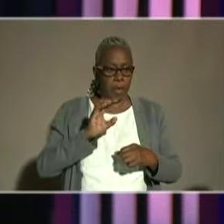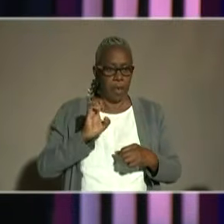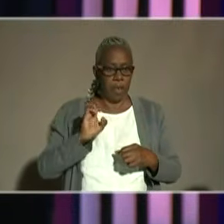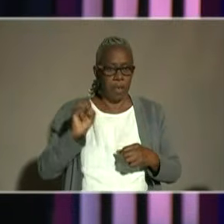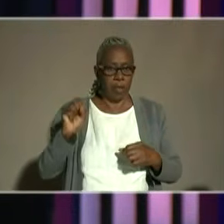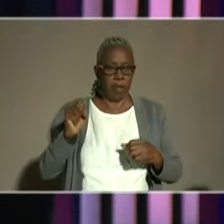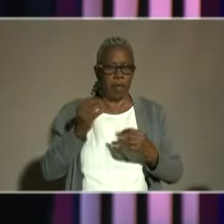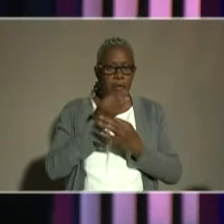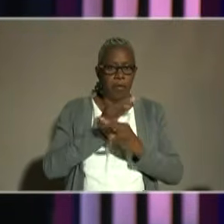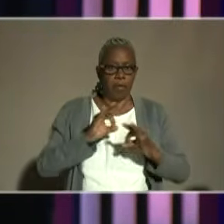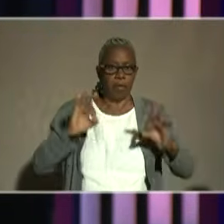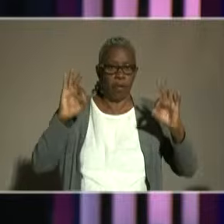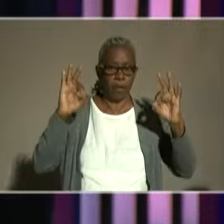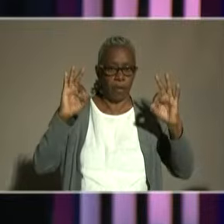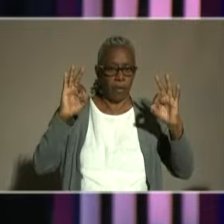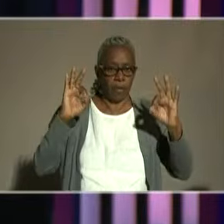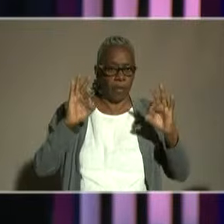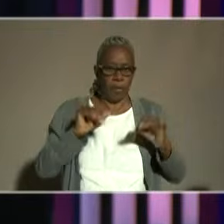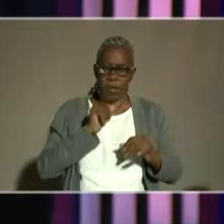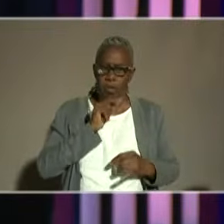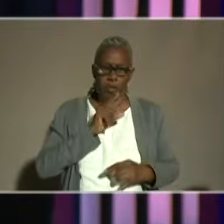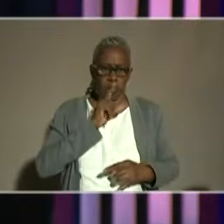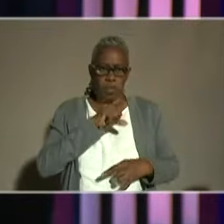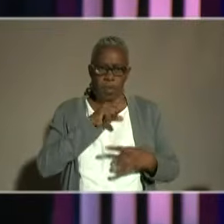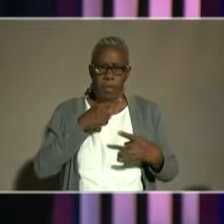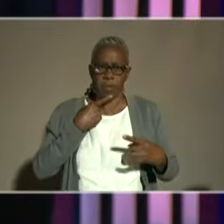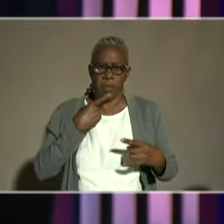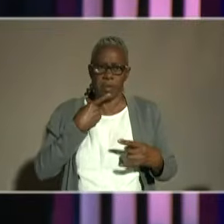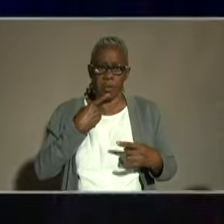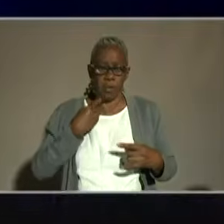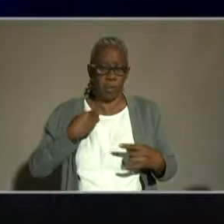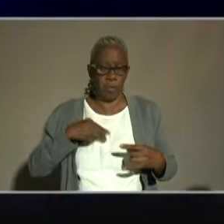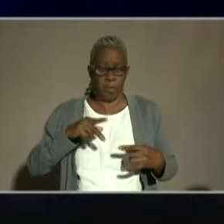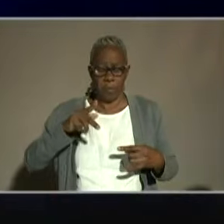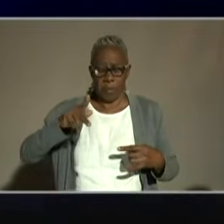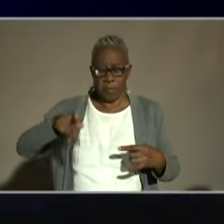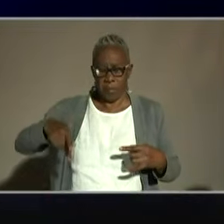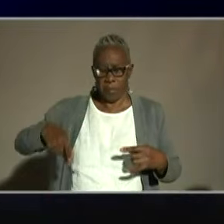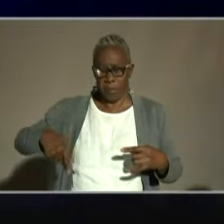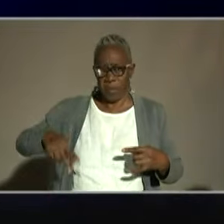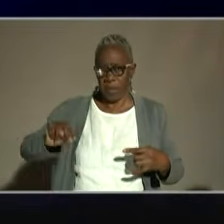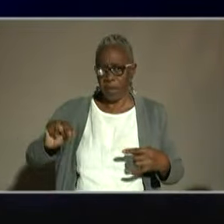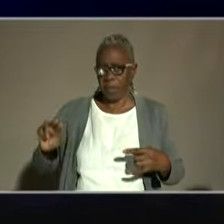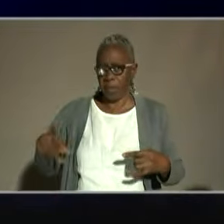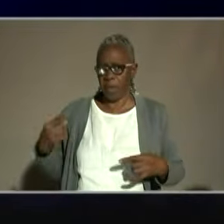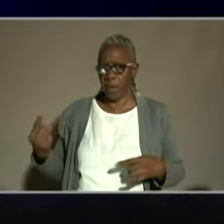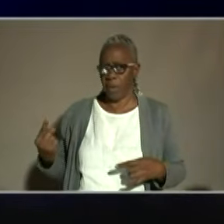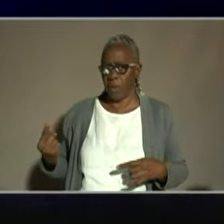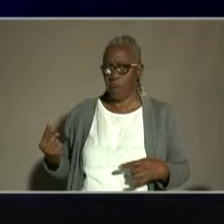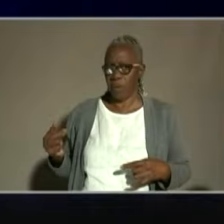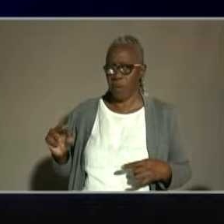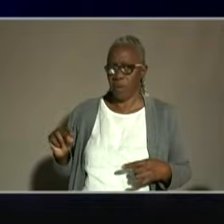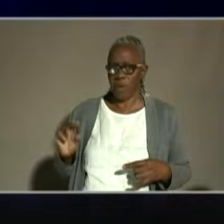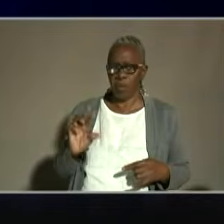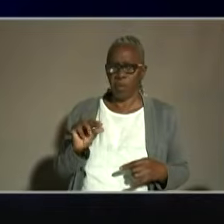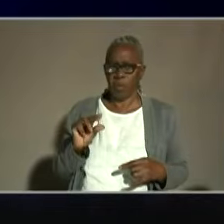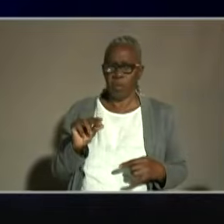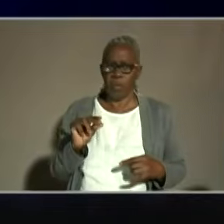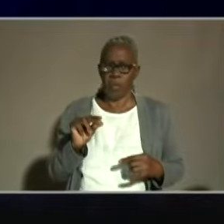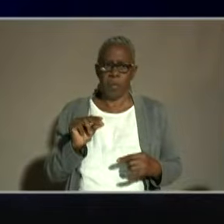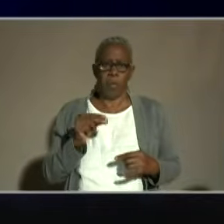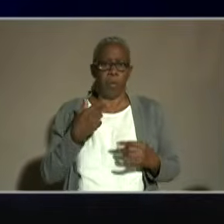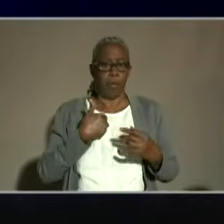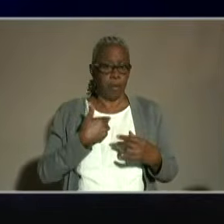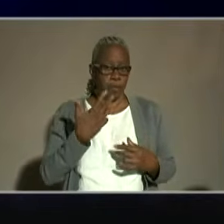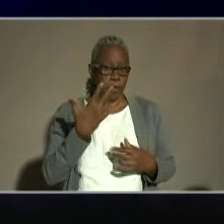was untrue when he said that only our side objected to some journalists. Their side also objected. In fact, we objected to 3,